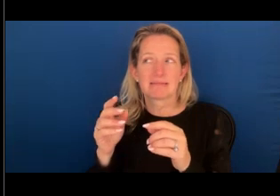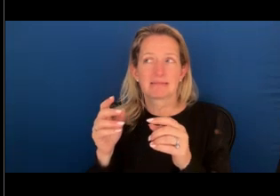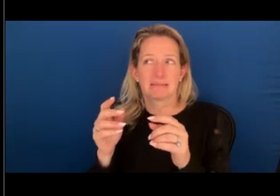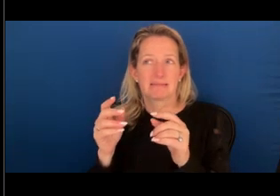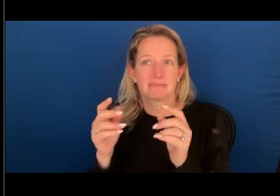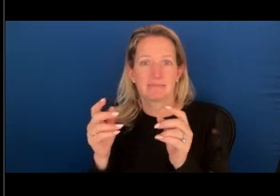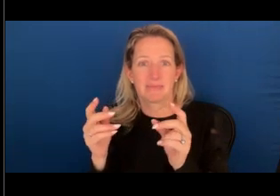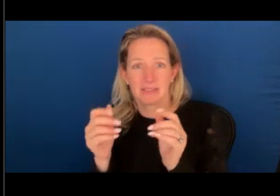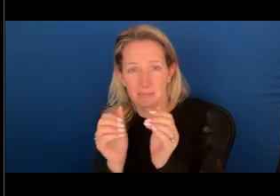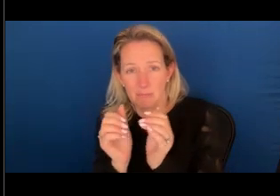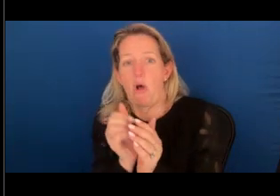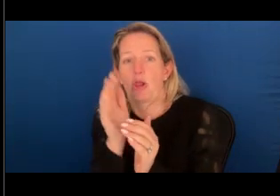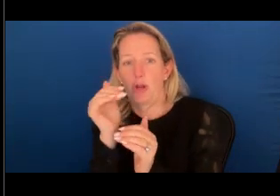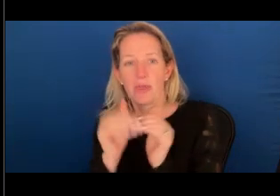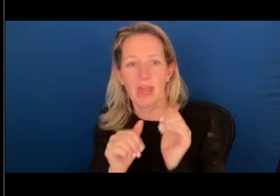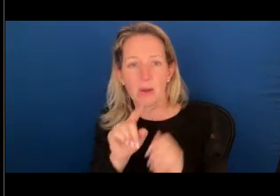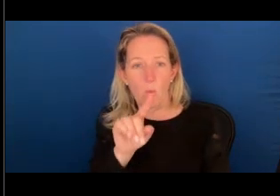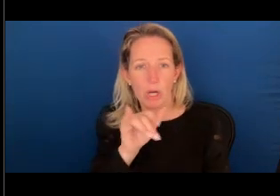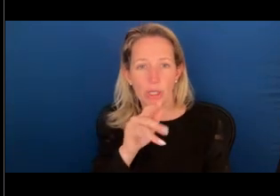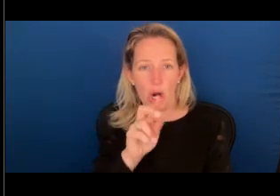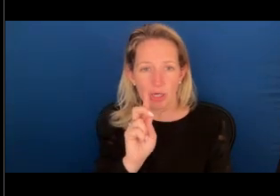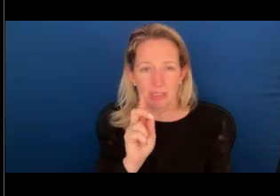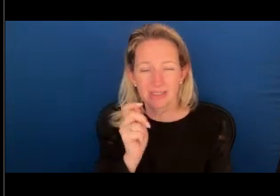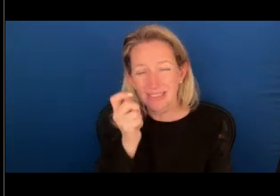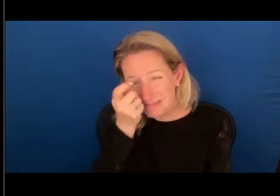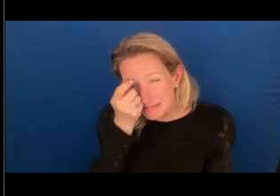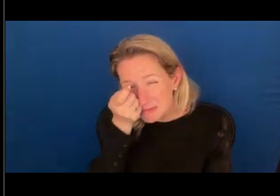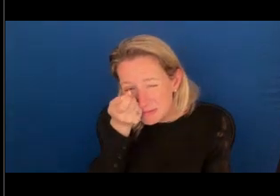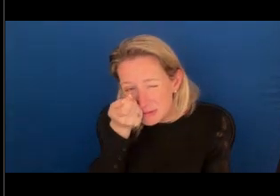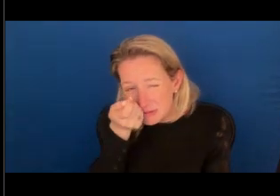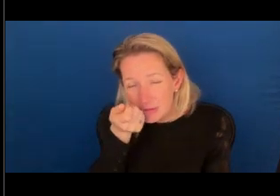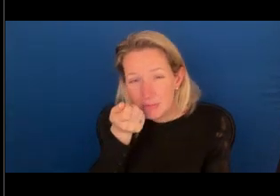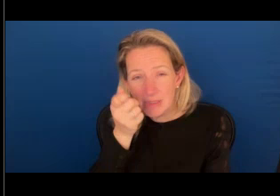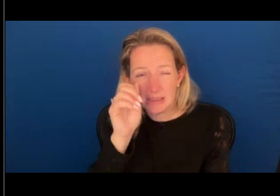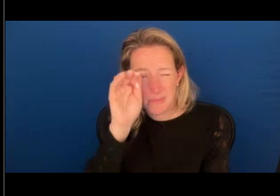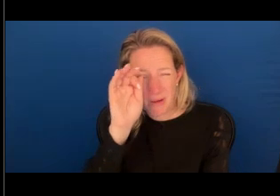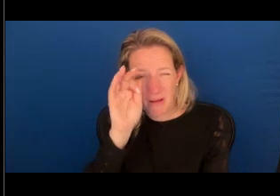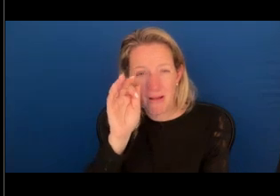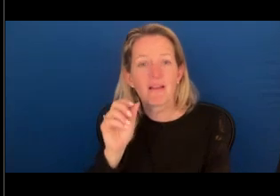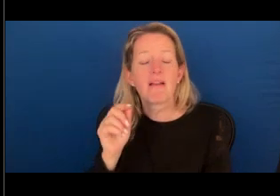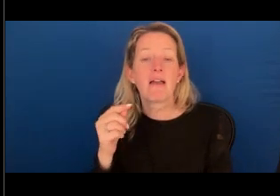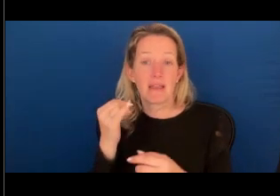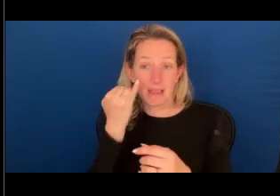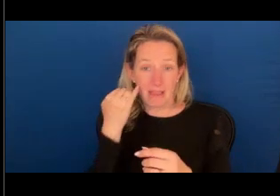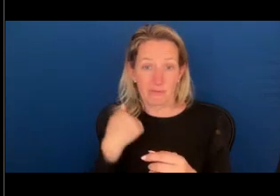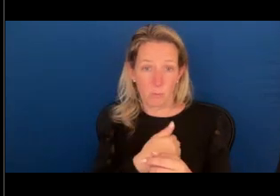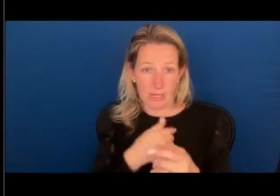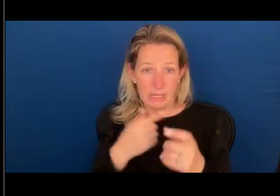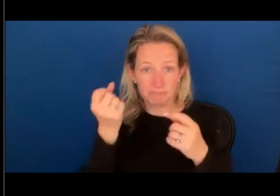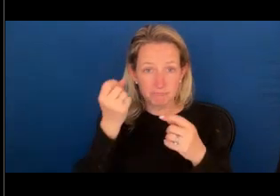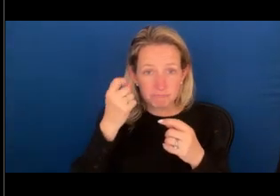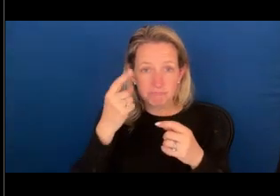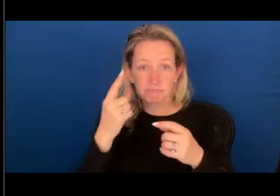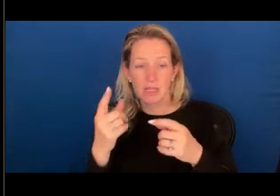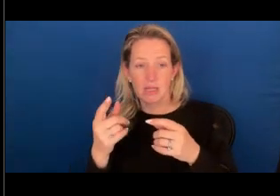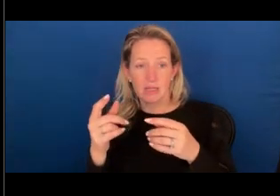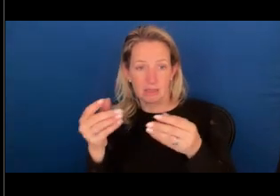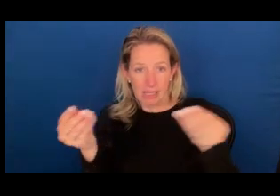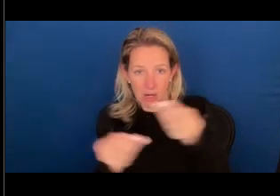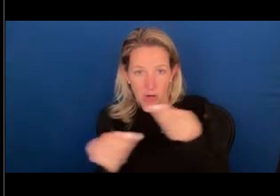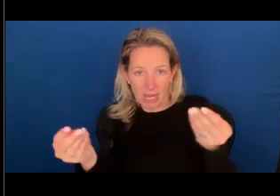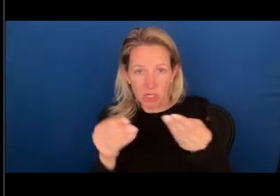yard. It's extremely small, right? And then we can actually control the interaction between the nanoplastics and this kind of pore structure